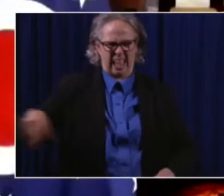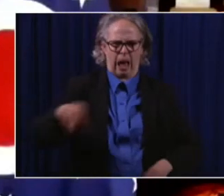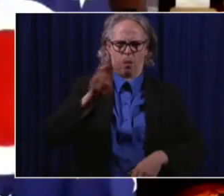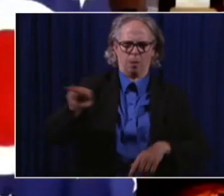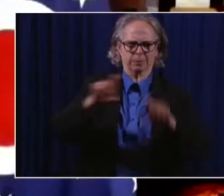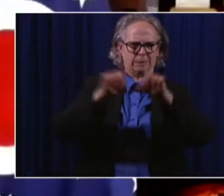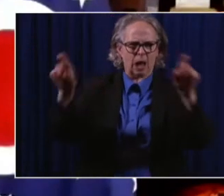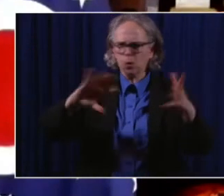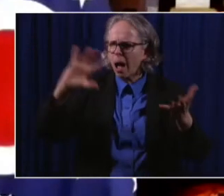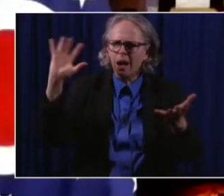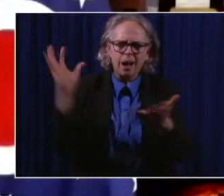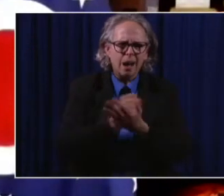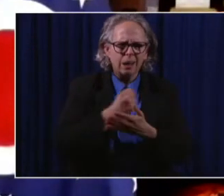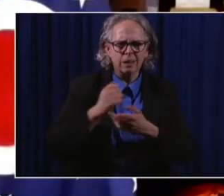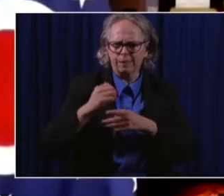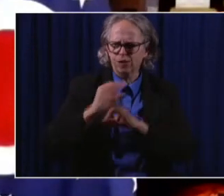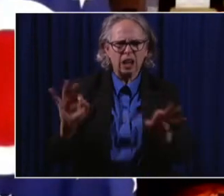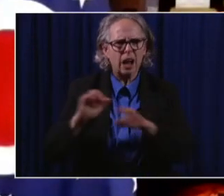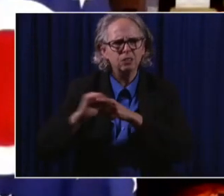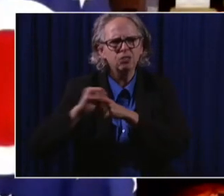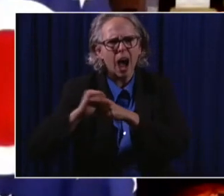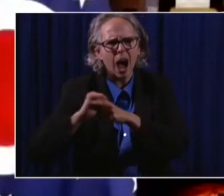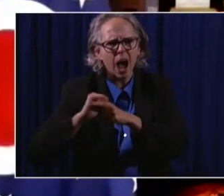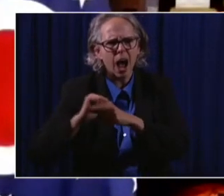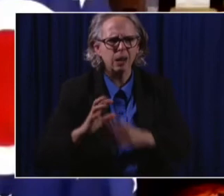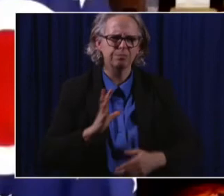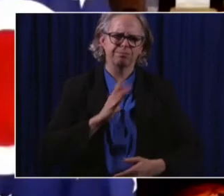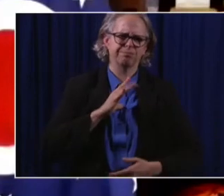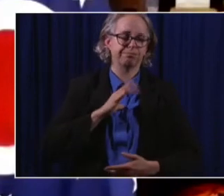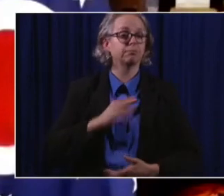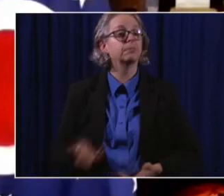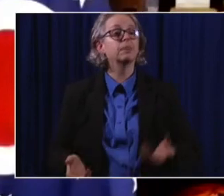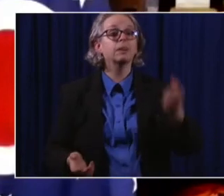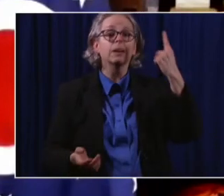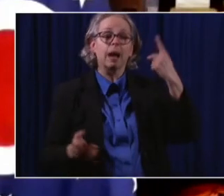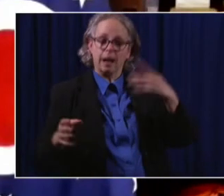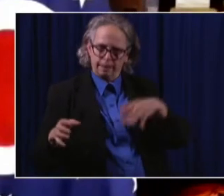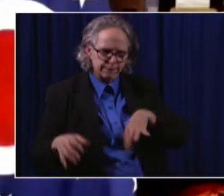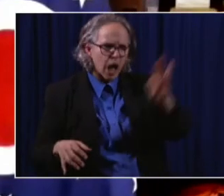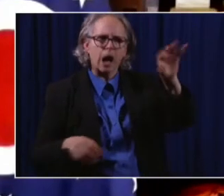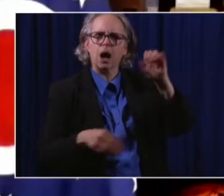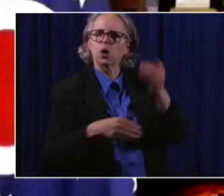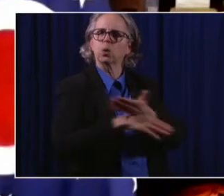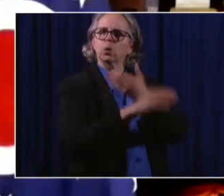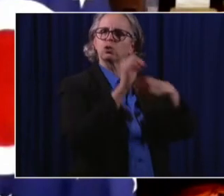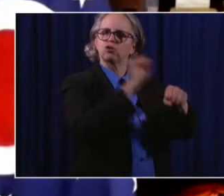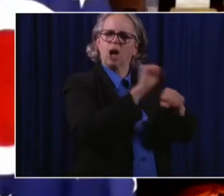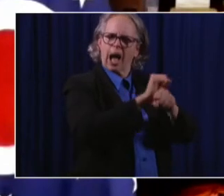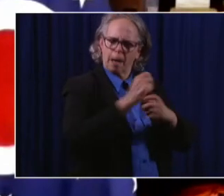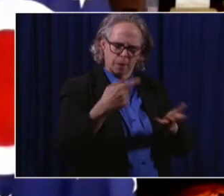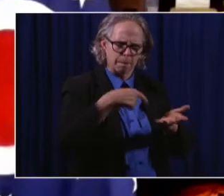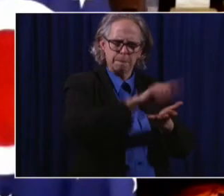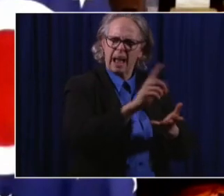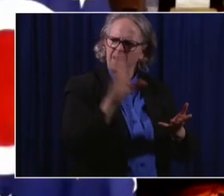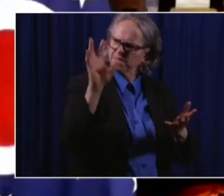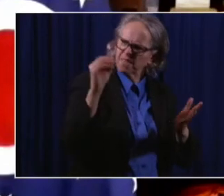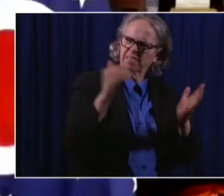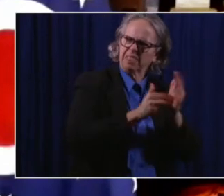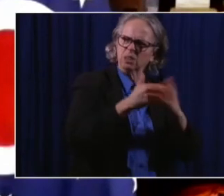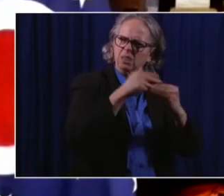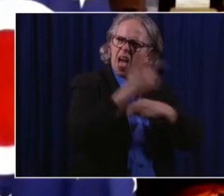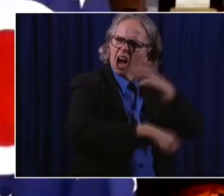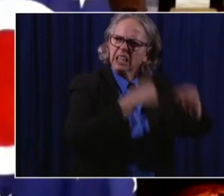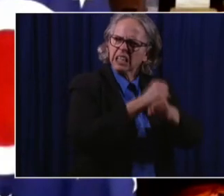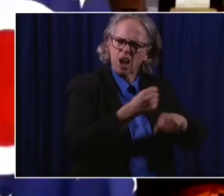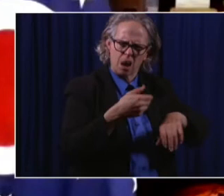out, get you retrained for one of these jobs that pay at least $50,000 a year or more. We're all in this together, and these are